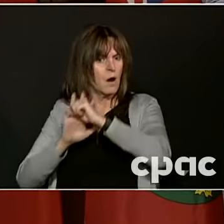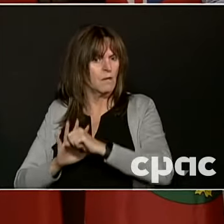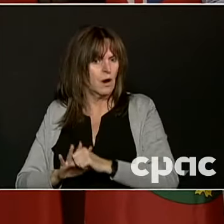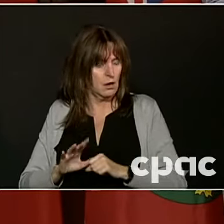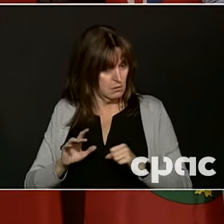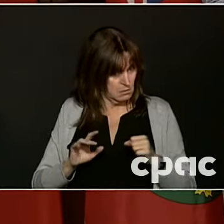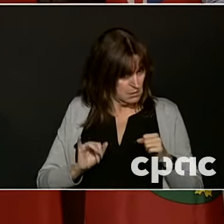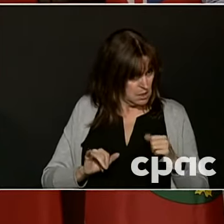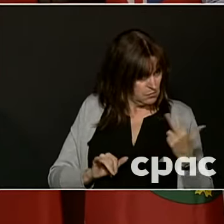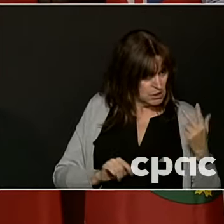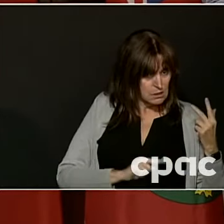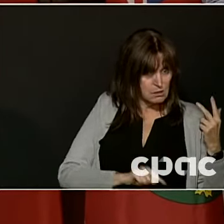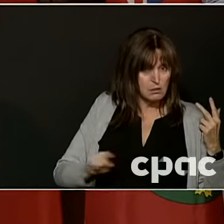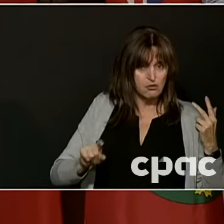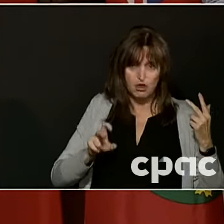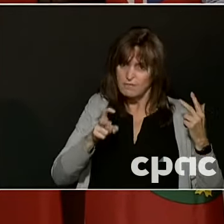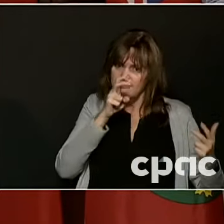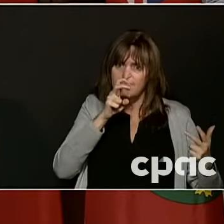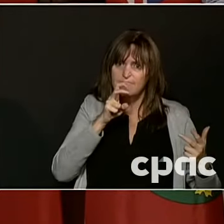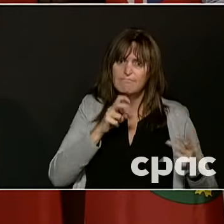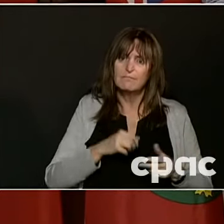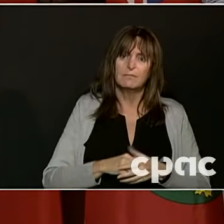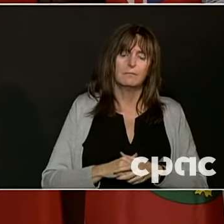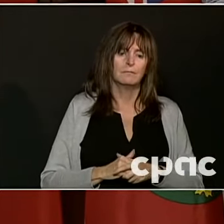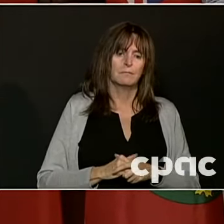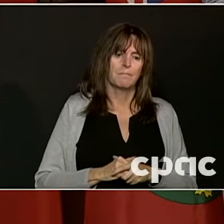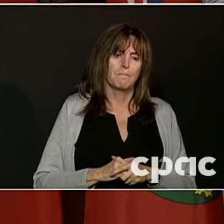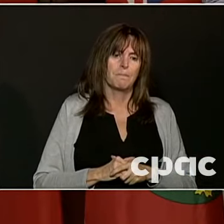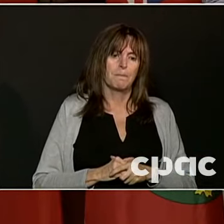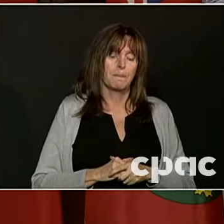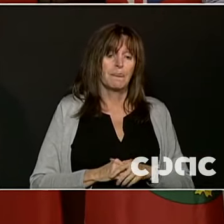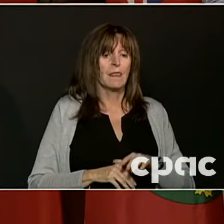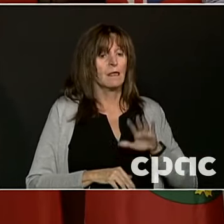If the, as you led off, if the goal is to reduce the number of cases